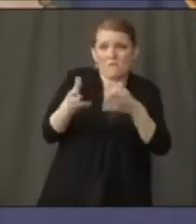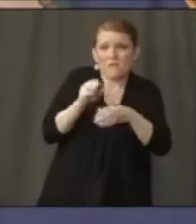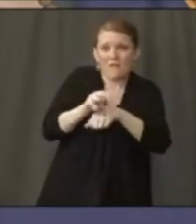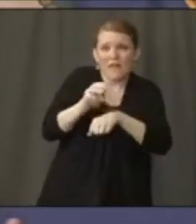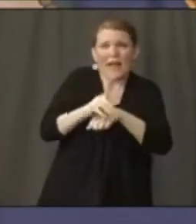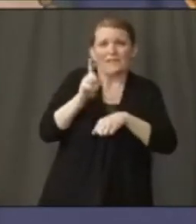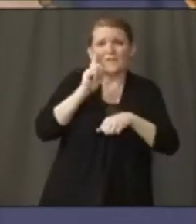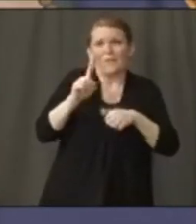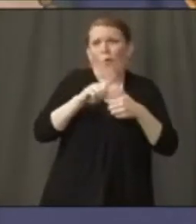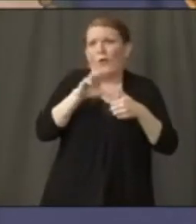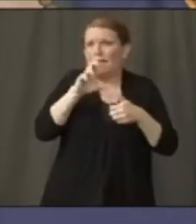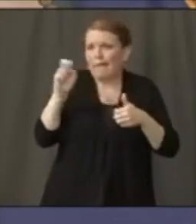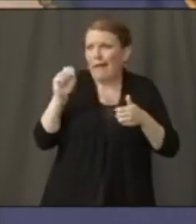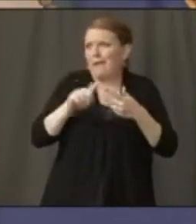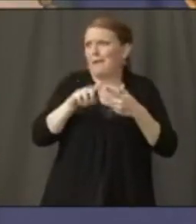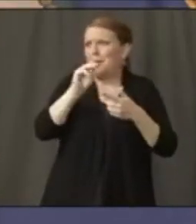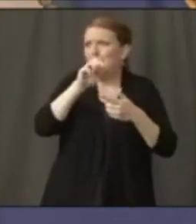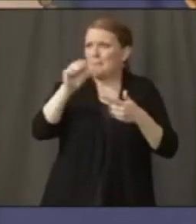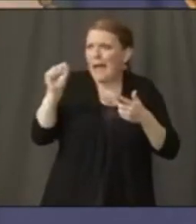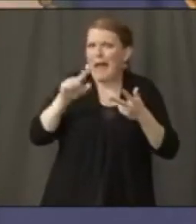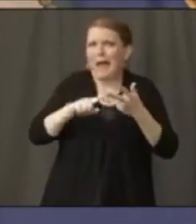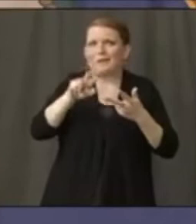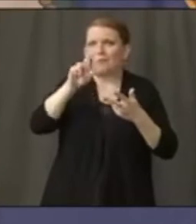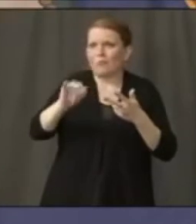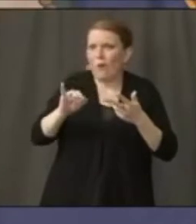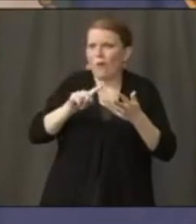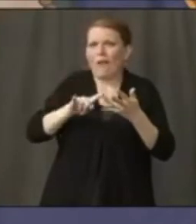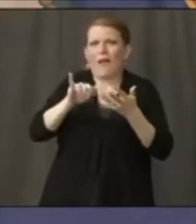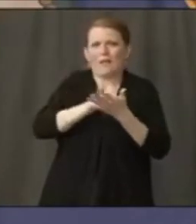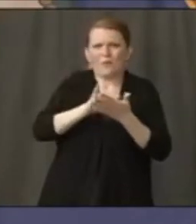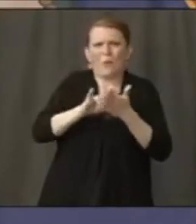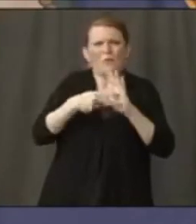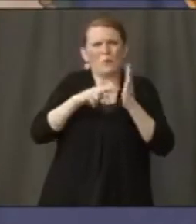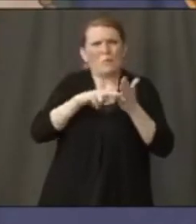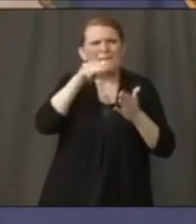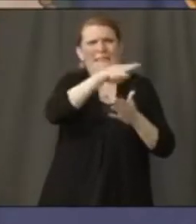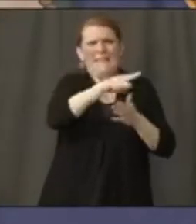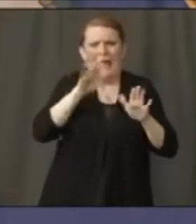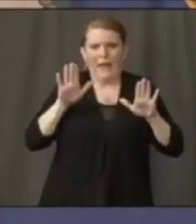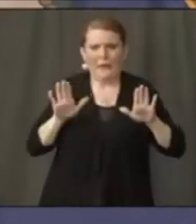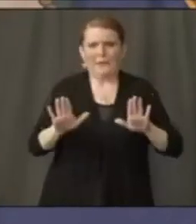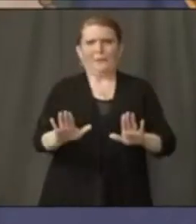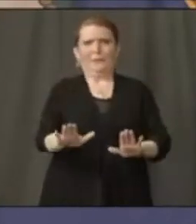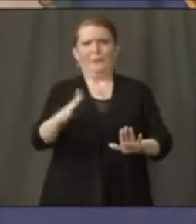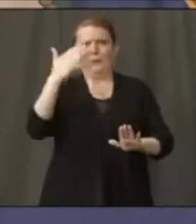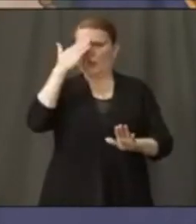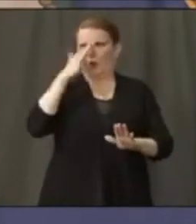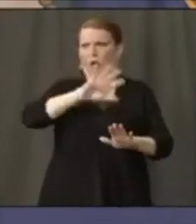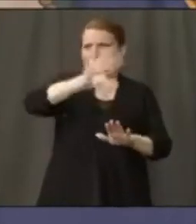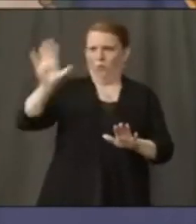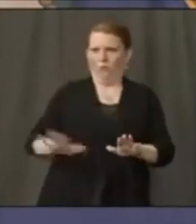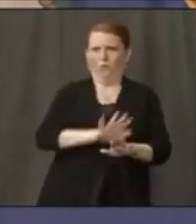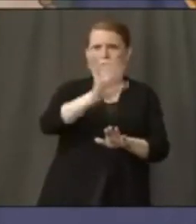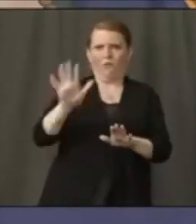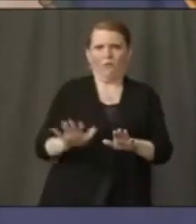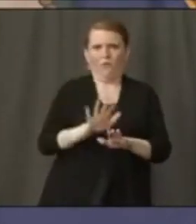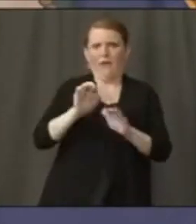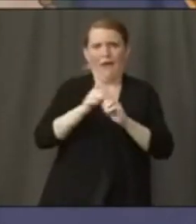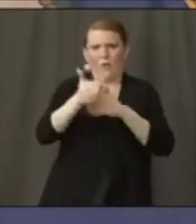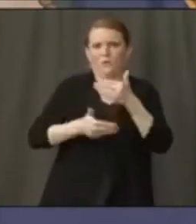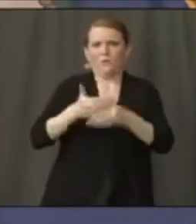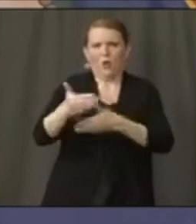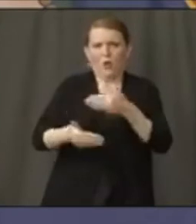best practices from each and every one of our neighboring states. As you know, we are working together as a consortium. And